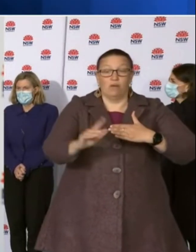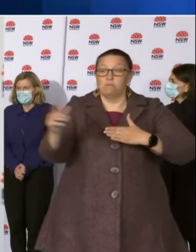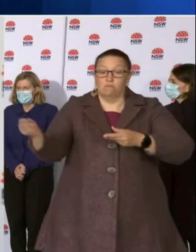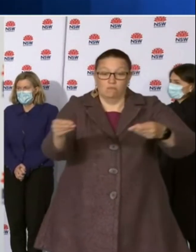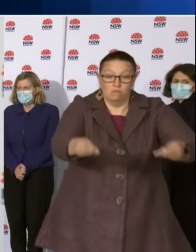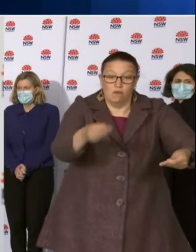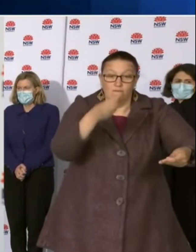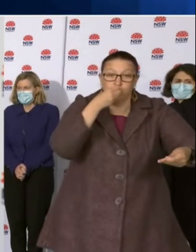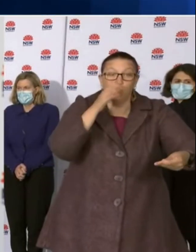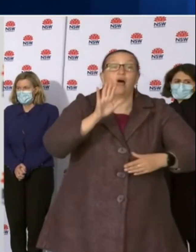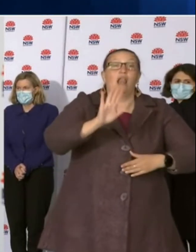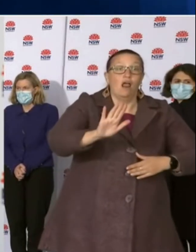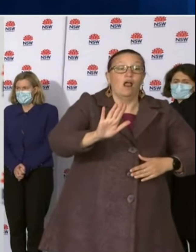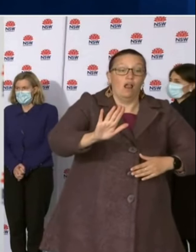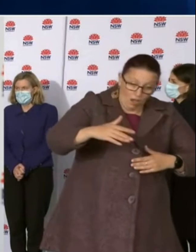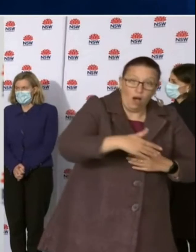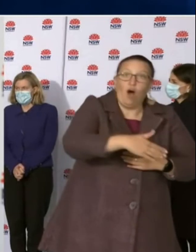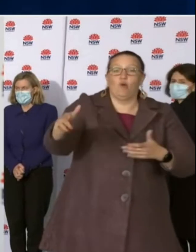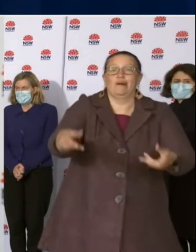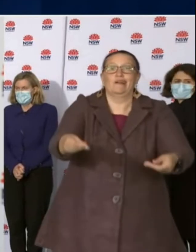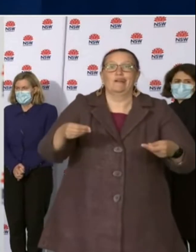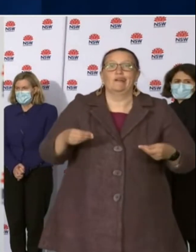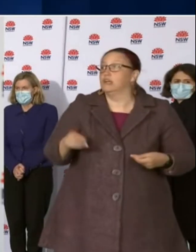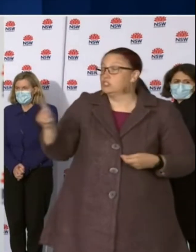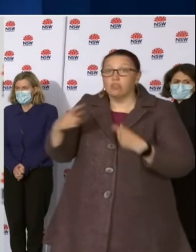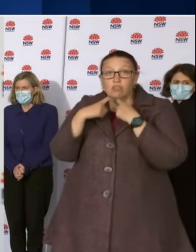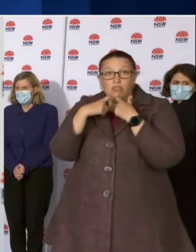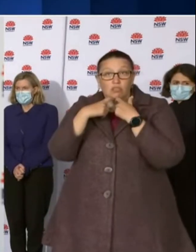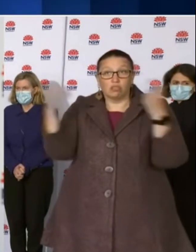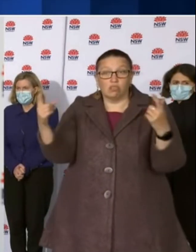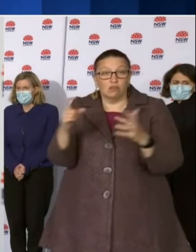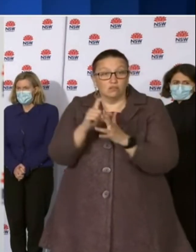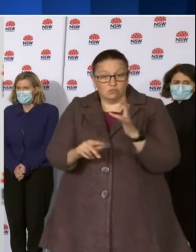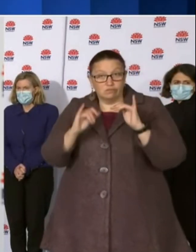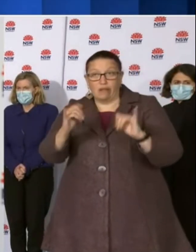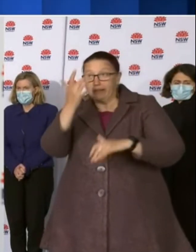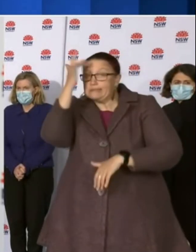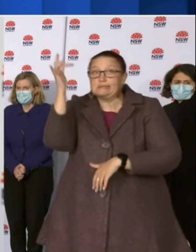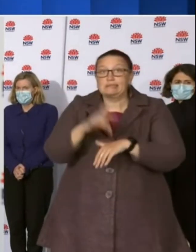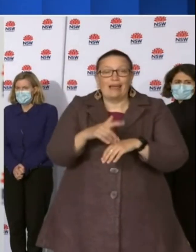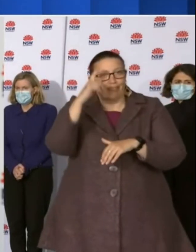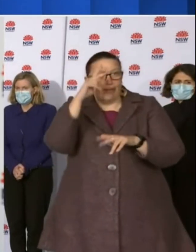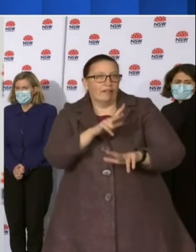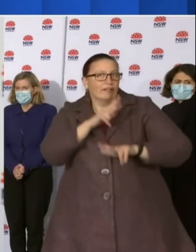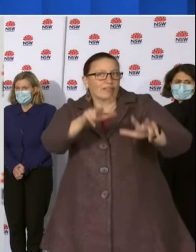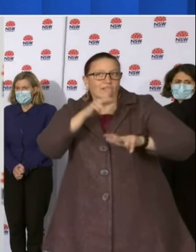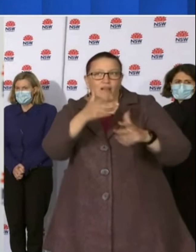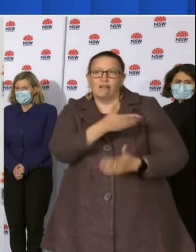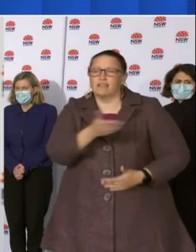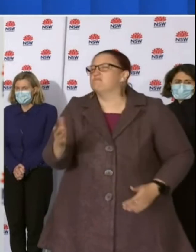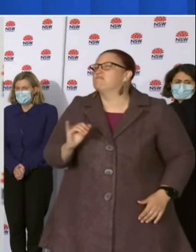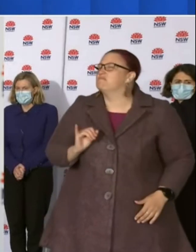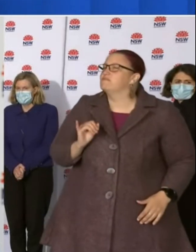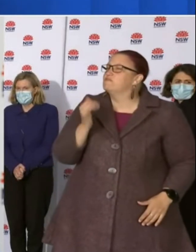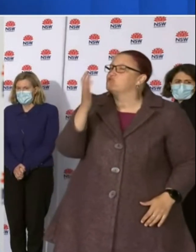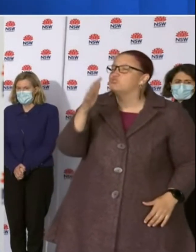behaviour is just mind-boggling. And to think that she could actually put our teams in our health quarantine, our staff. We have